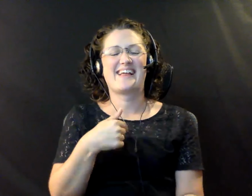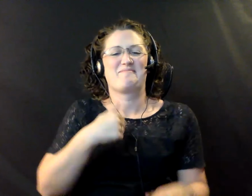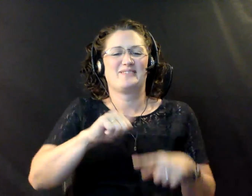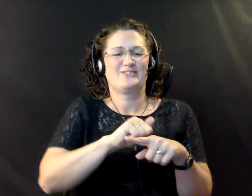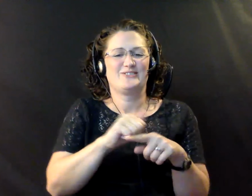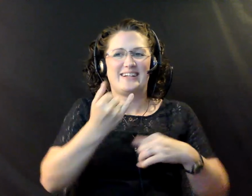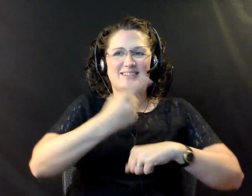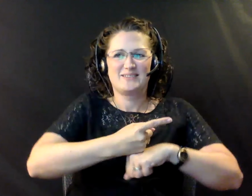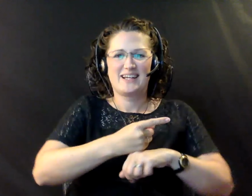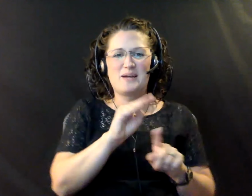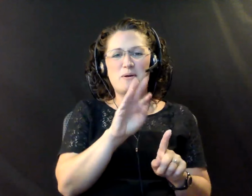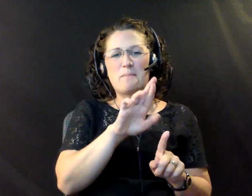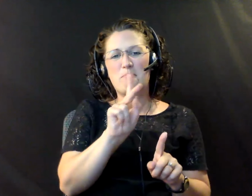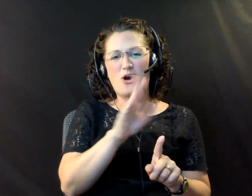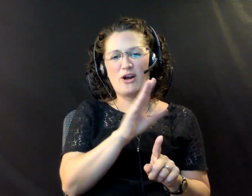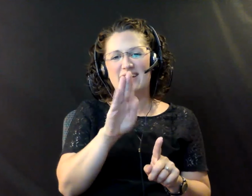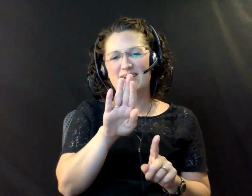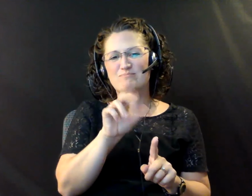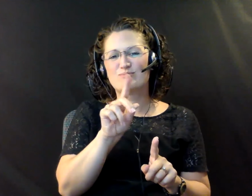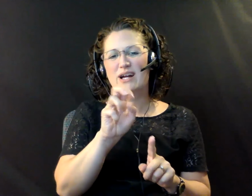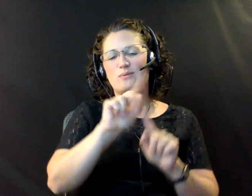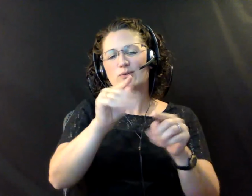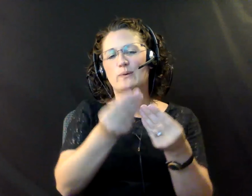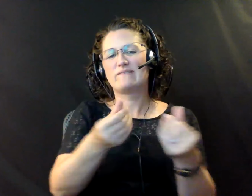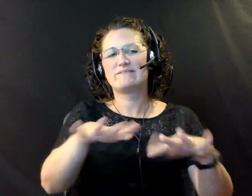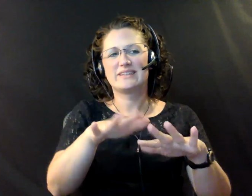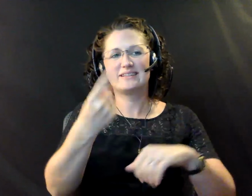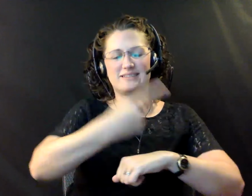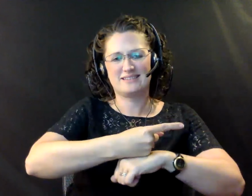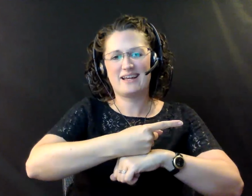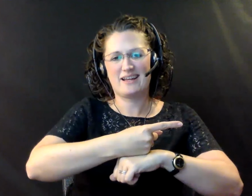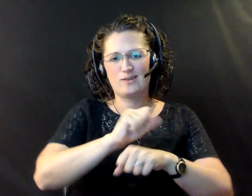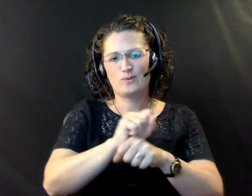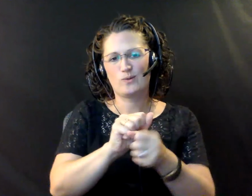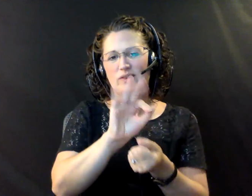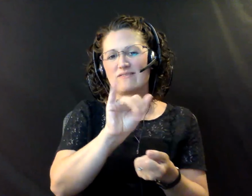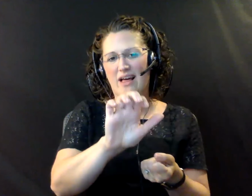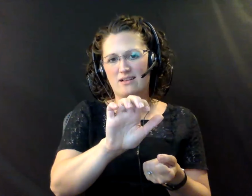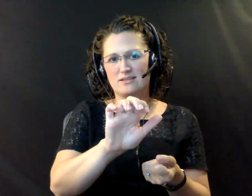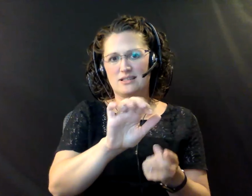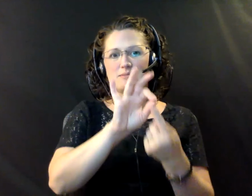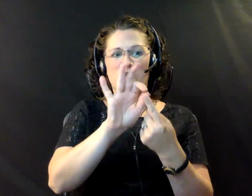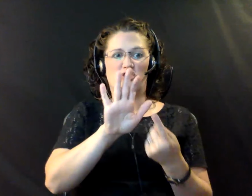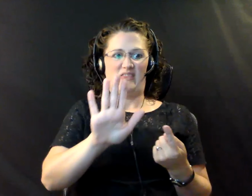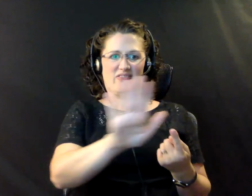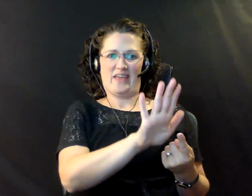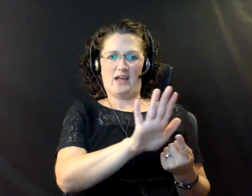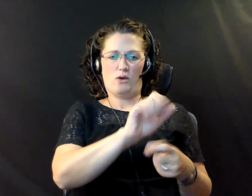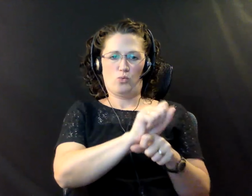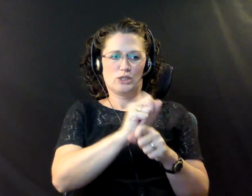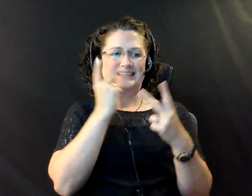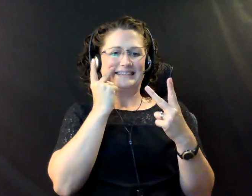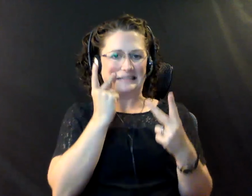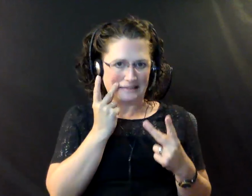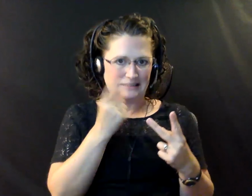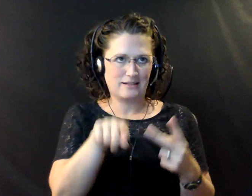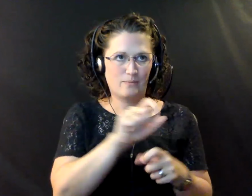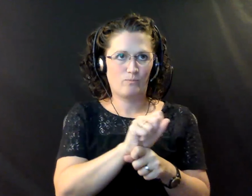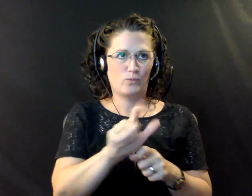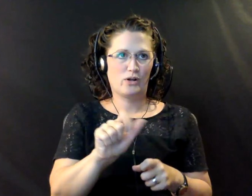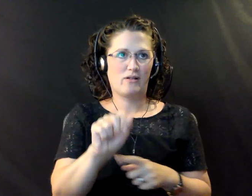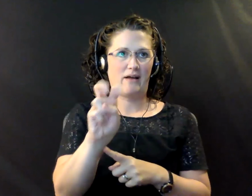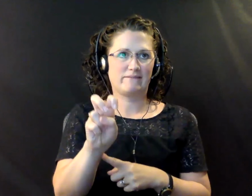attended MIGS Field Day, again, working with faculty, especially when they're in their place. We can often hear those ideas